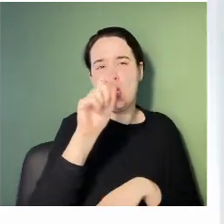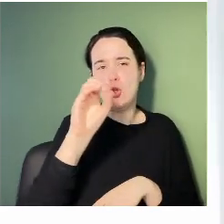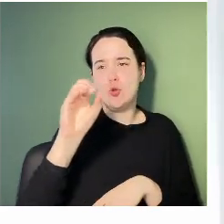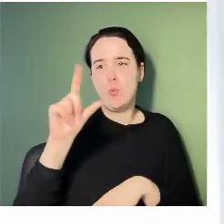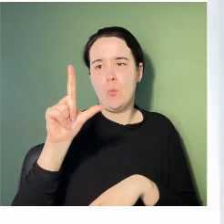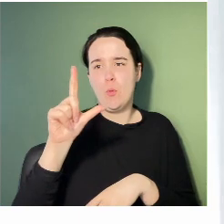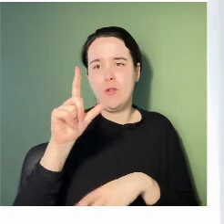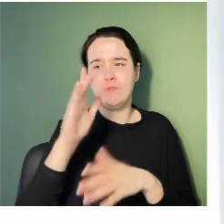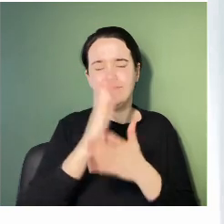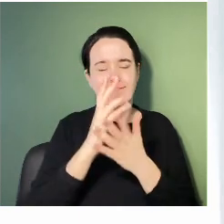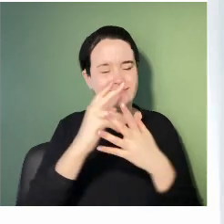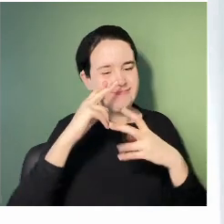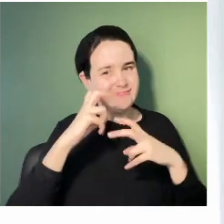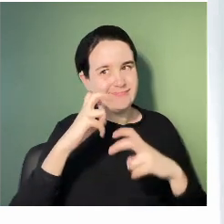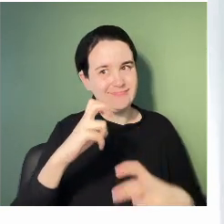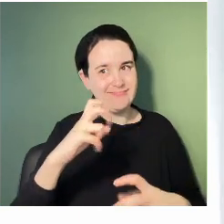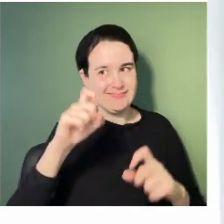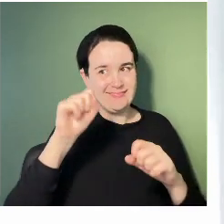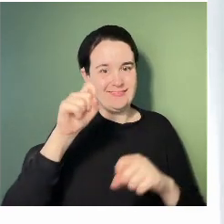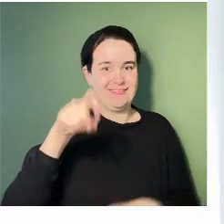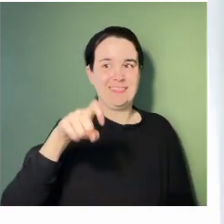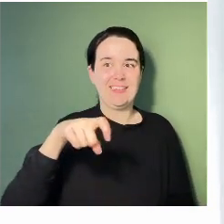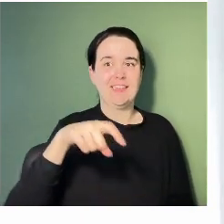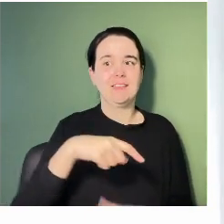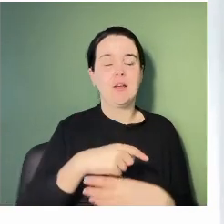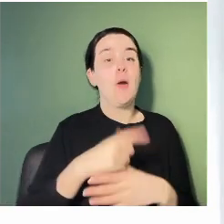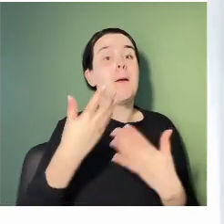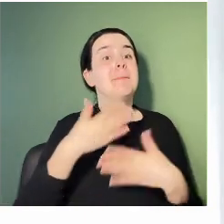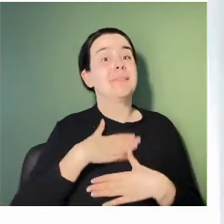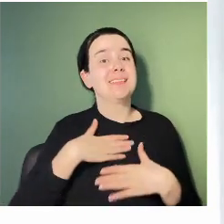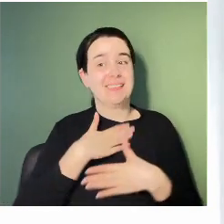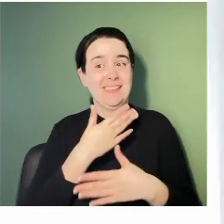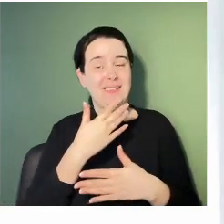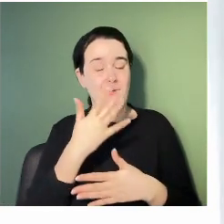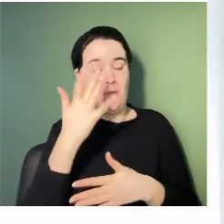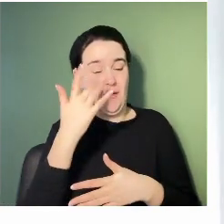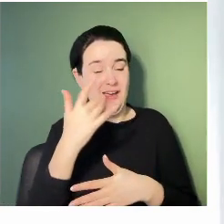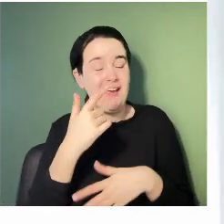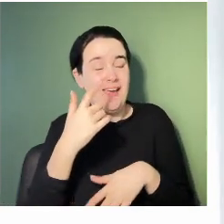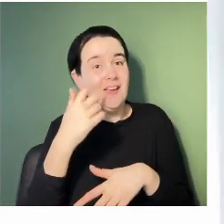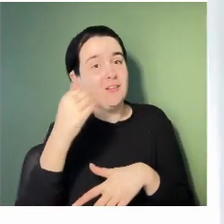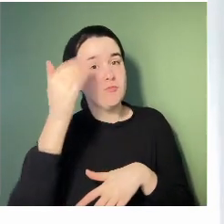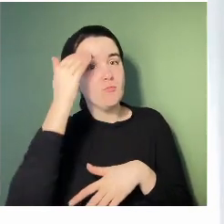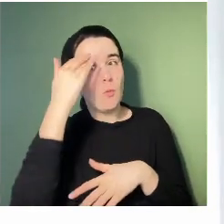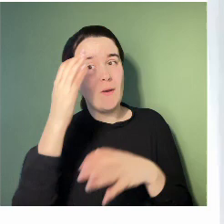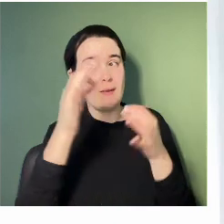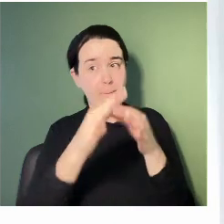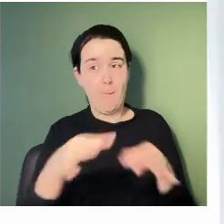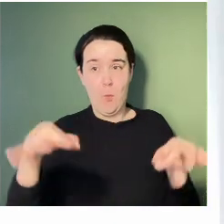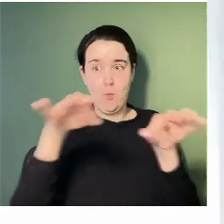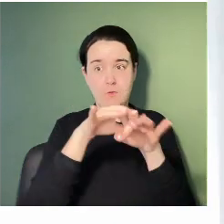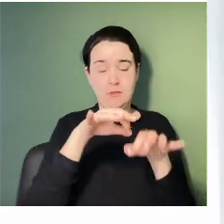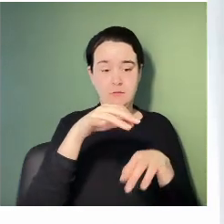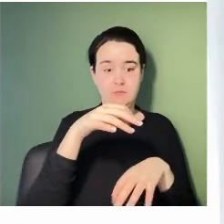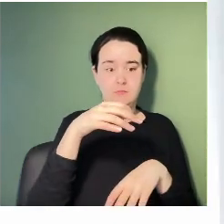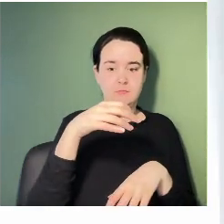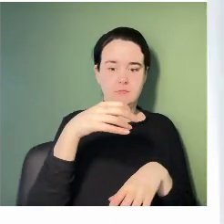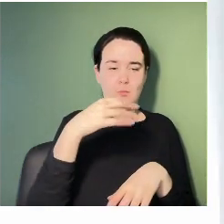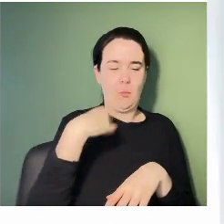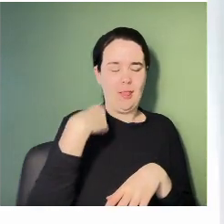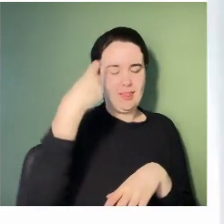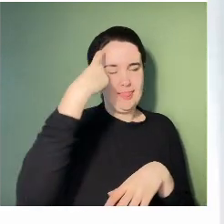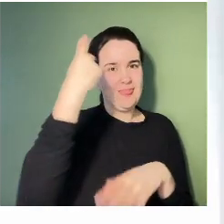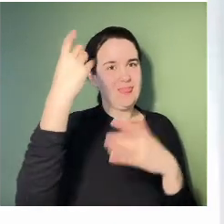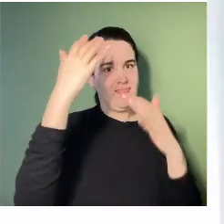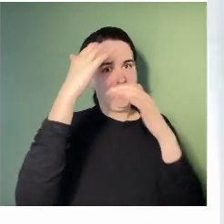which is what we're all doing today, so very pleased. What's important is our approach in our thoughtful